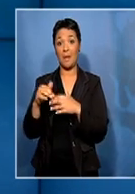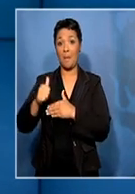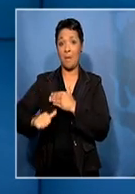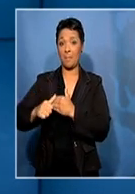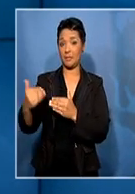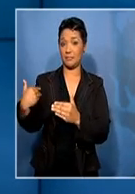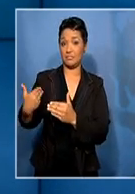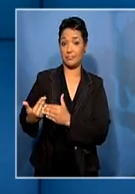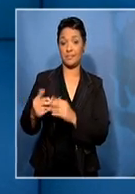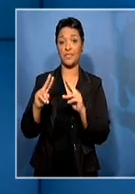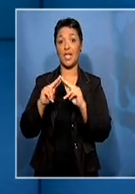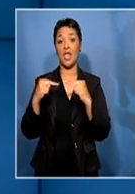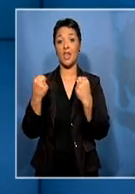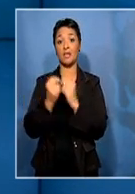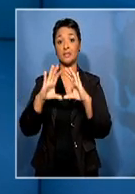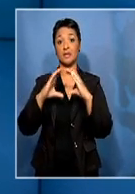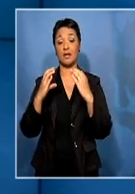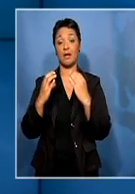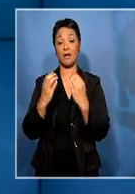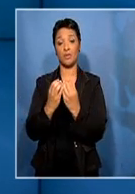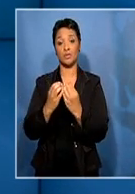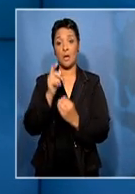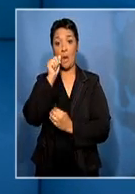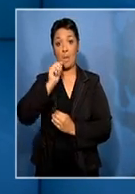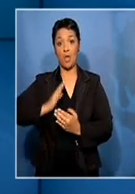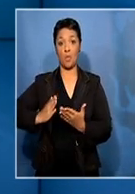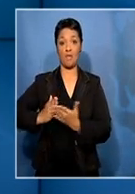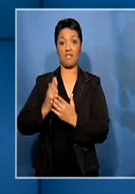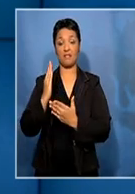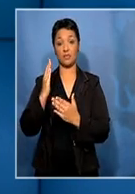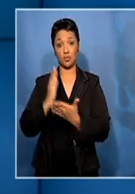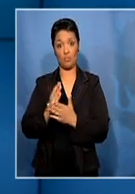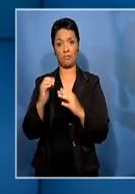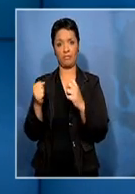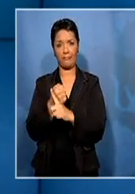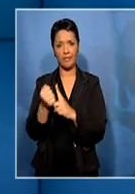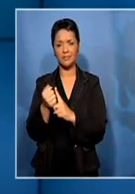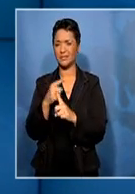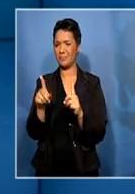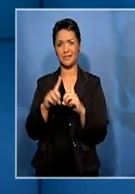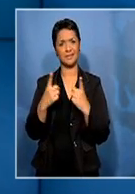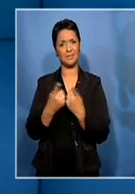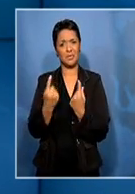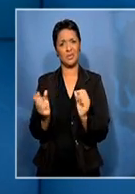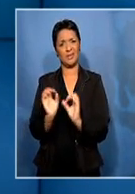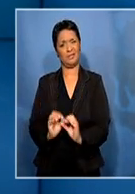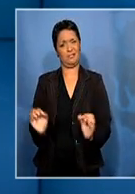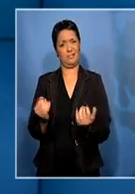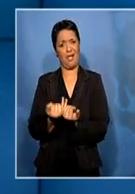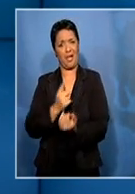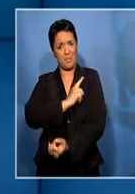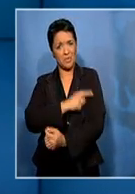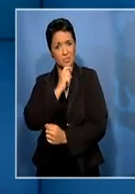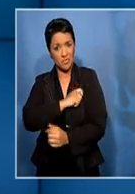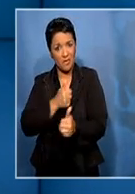months ago, the National Council Against Gender-Based Violence within the department has done very little to visibly deliver on its